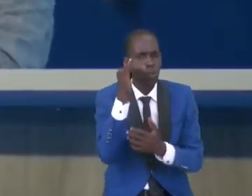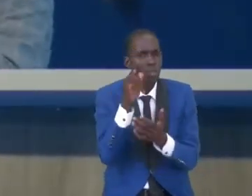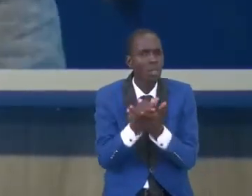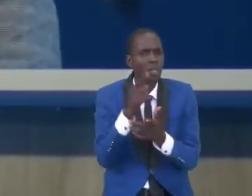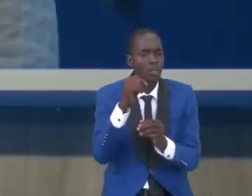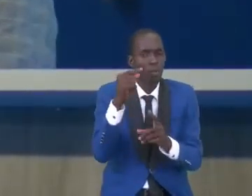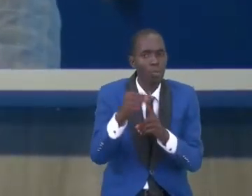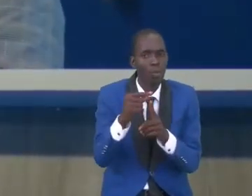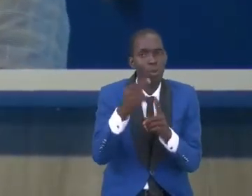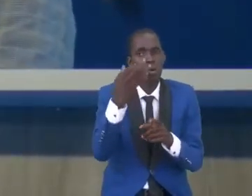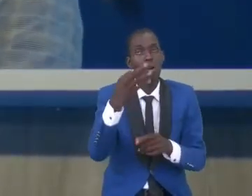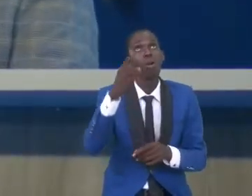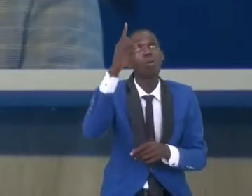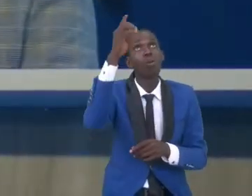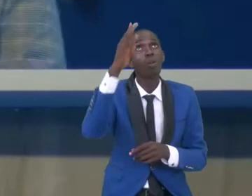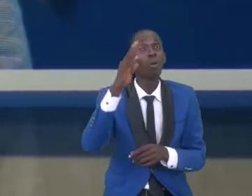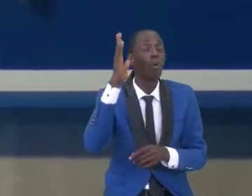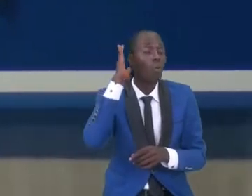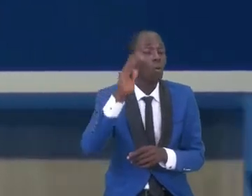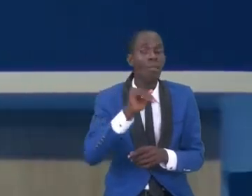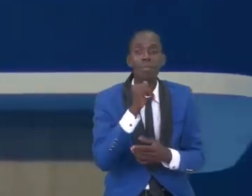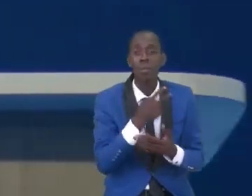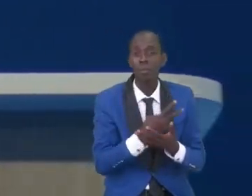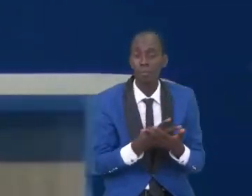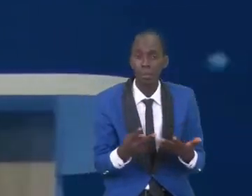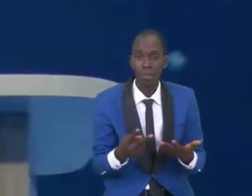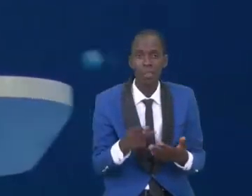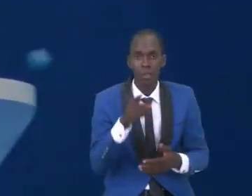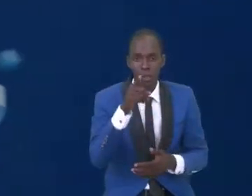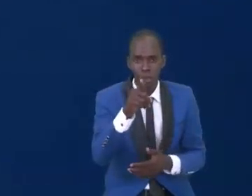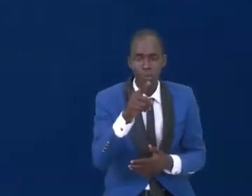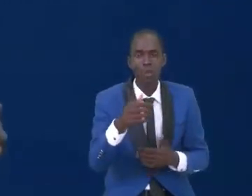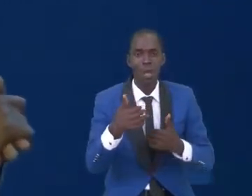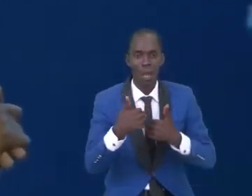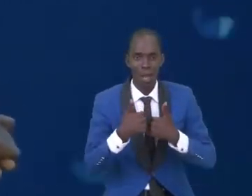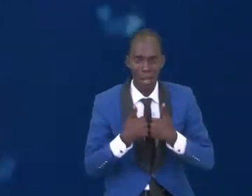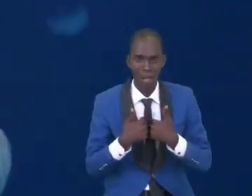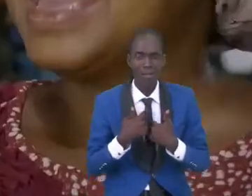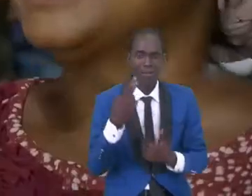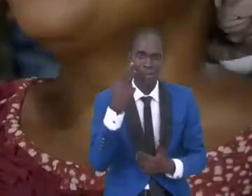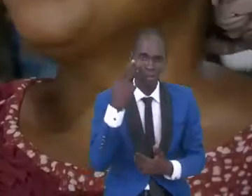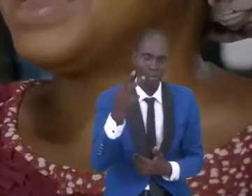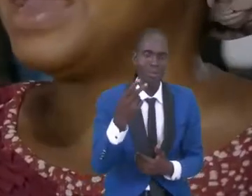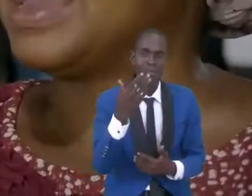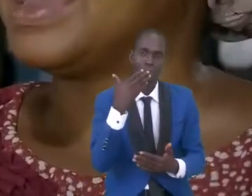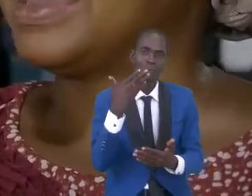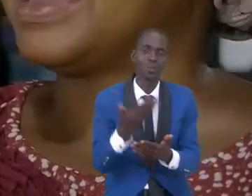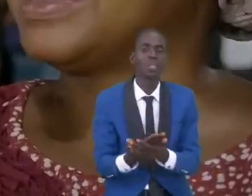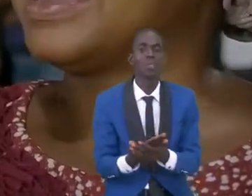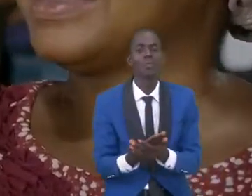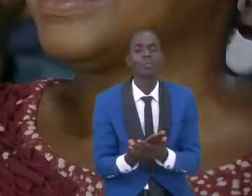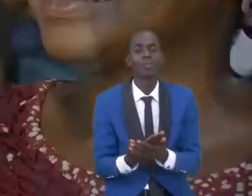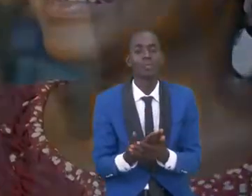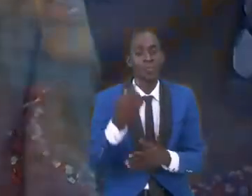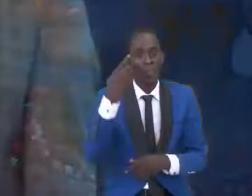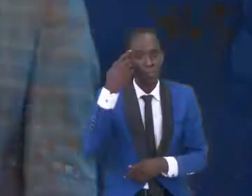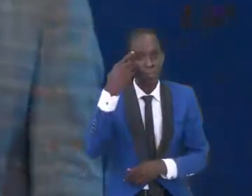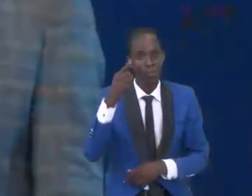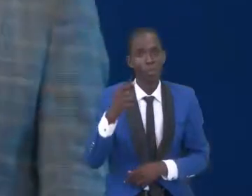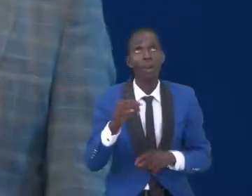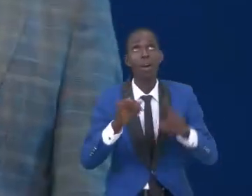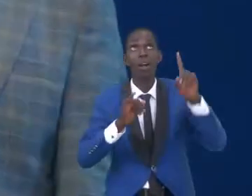of God will not fail, you have seen well. For I